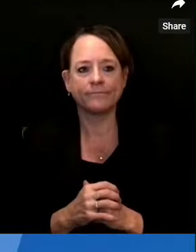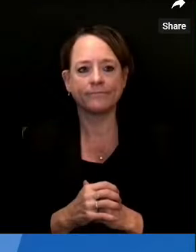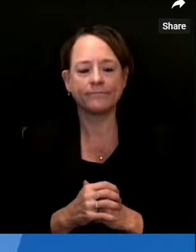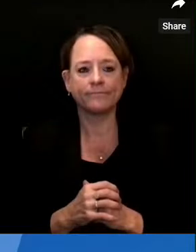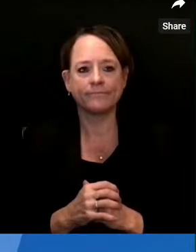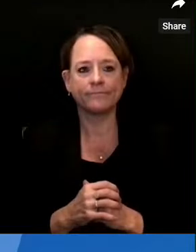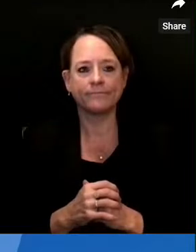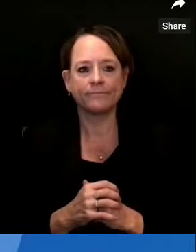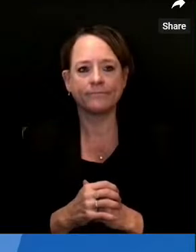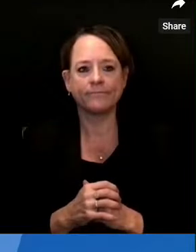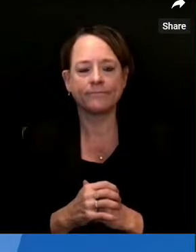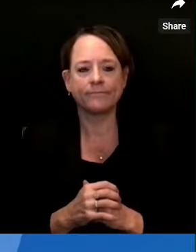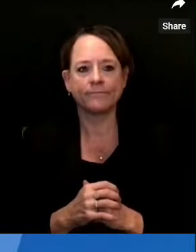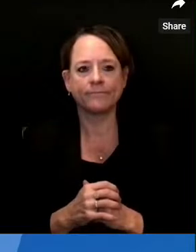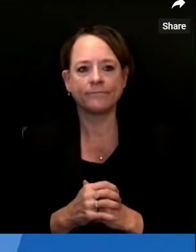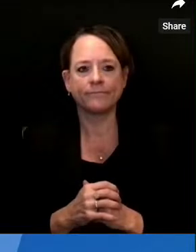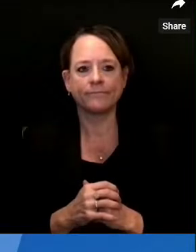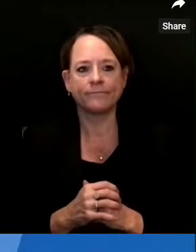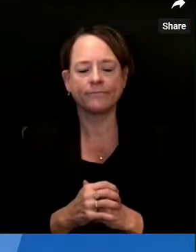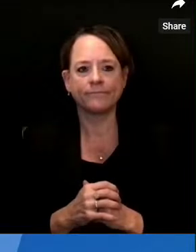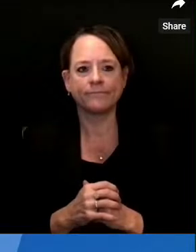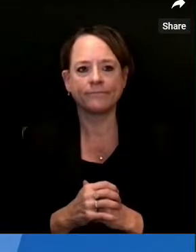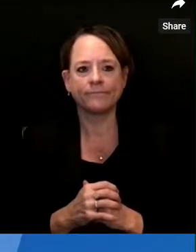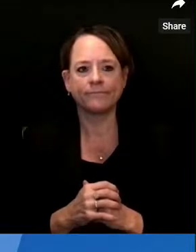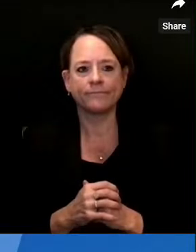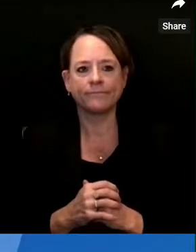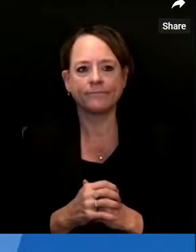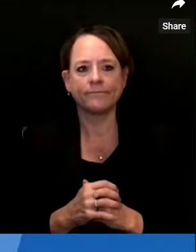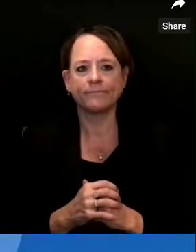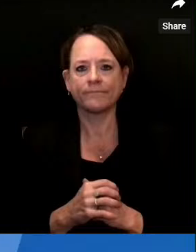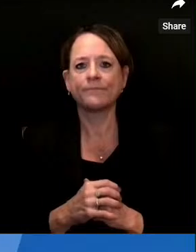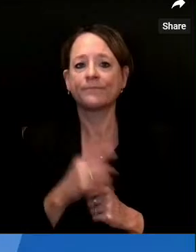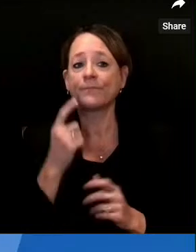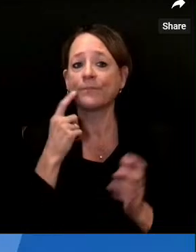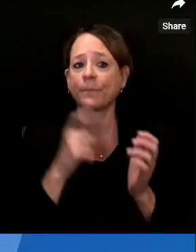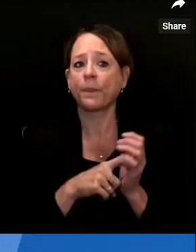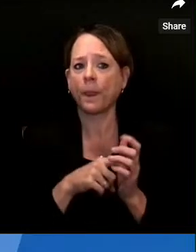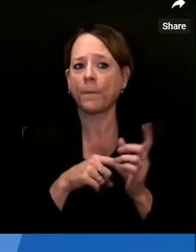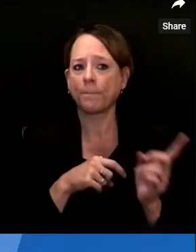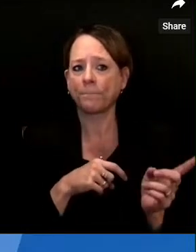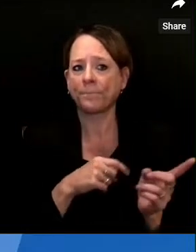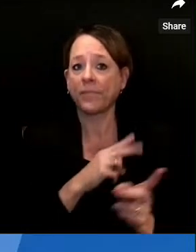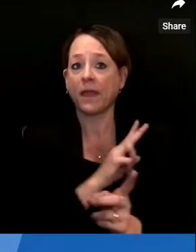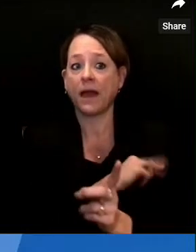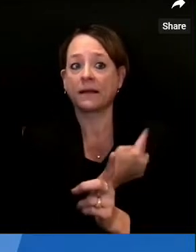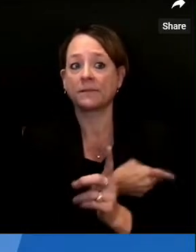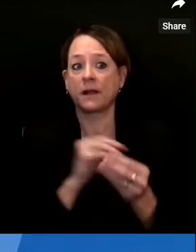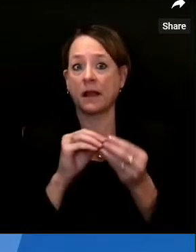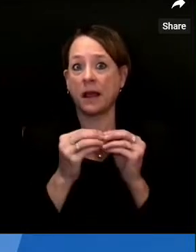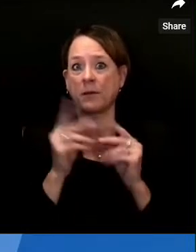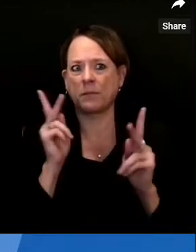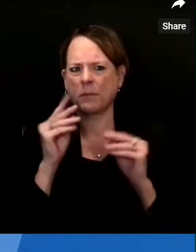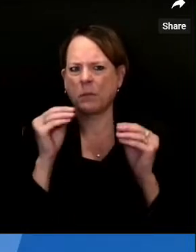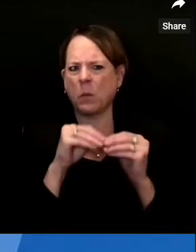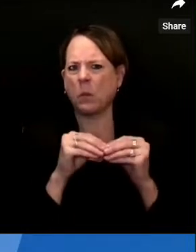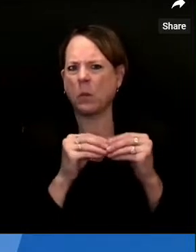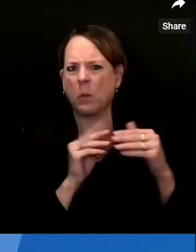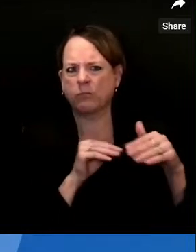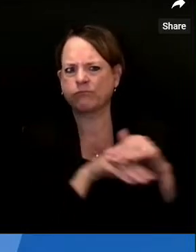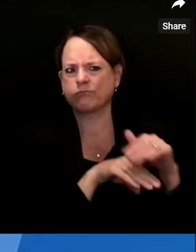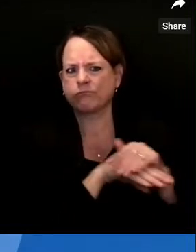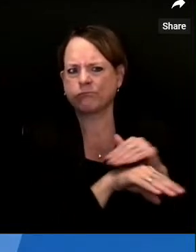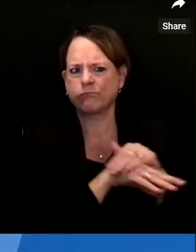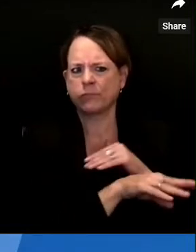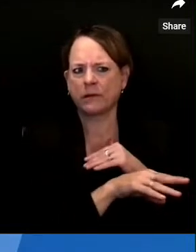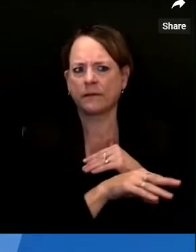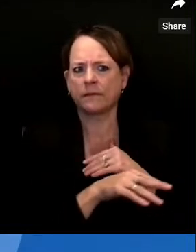risk? Has there been an increase in breakthrough cases along with that rise in hospitalizations? Thank you. So happy to